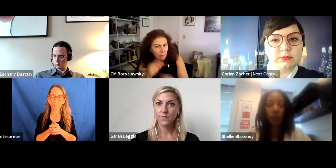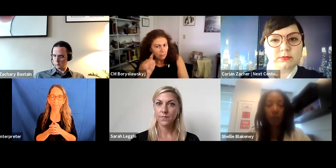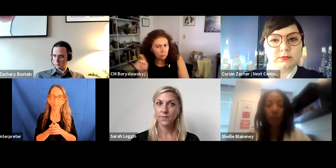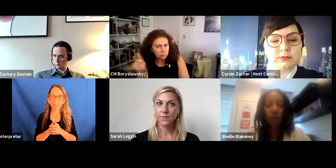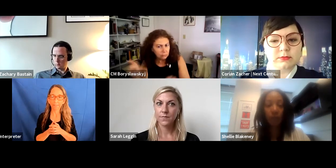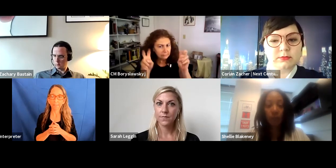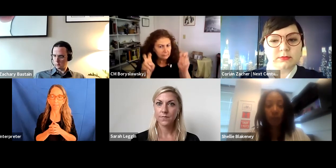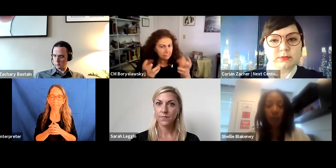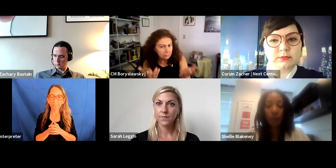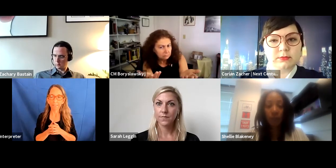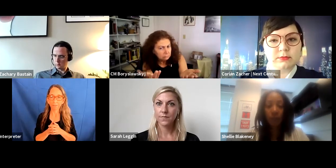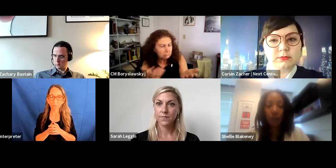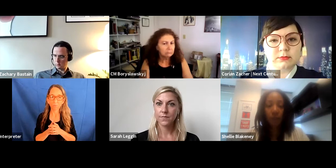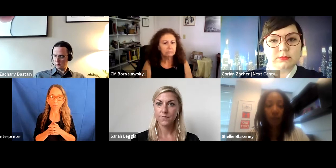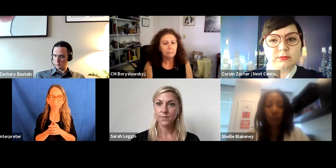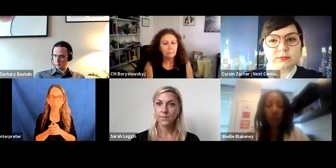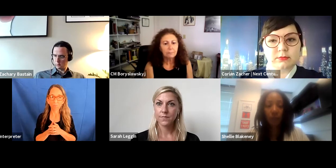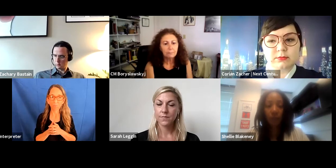and the third one is